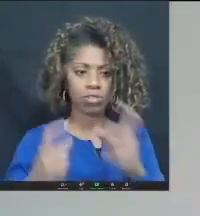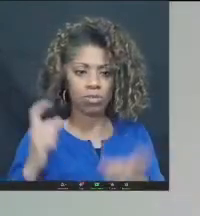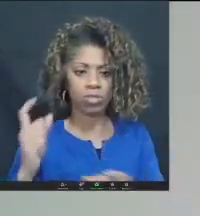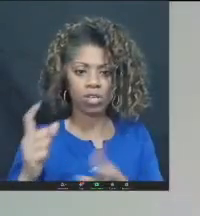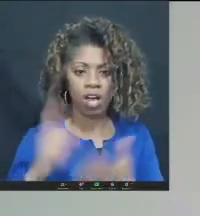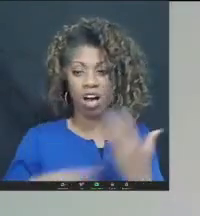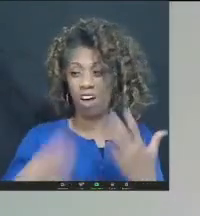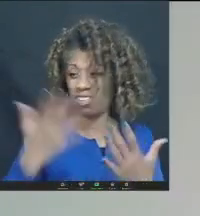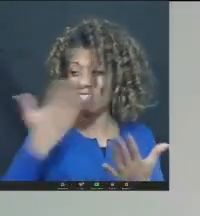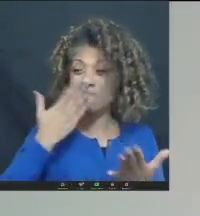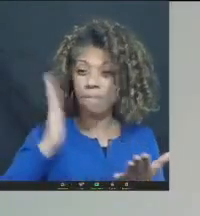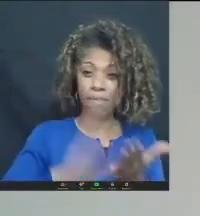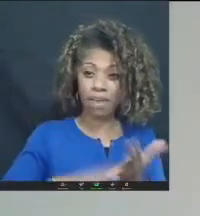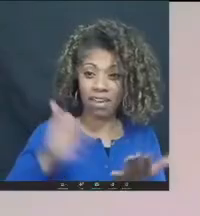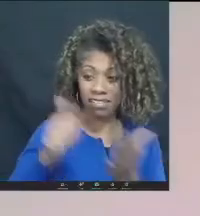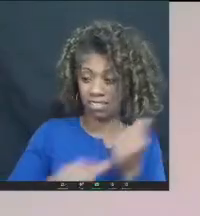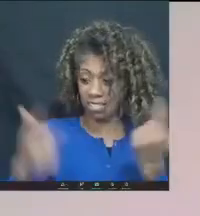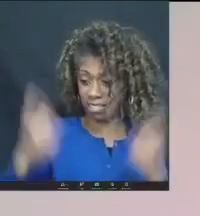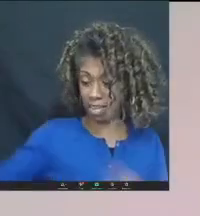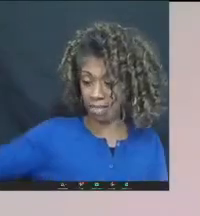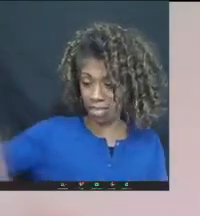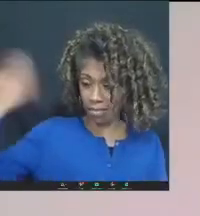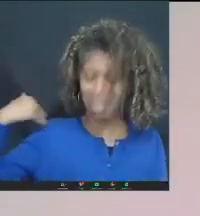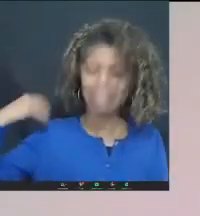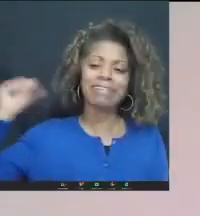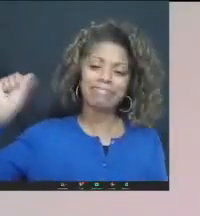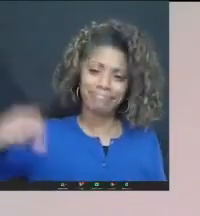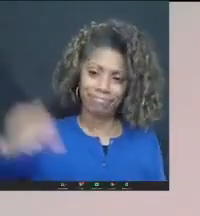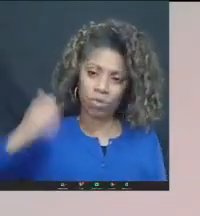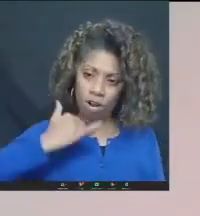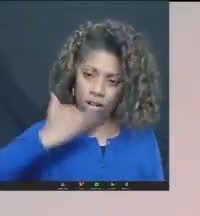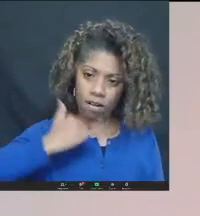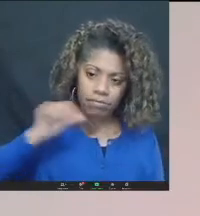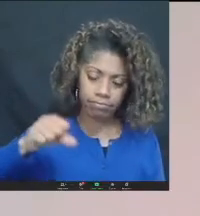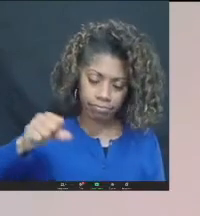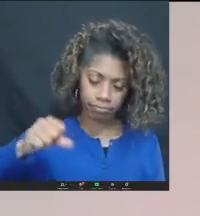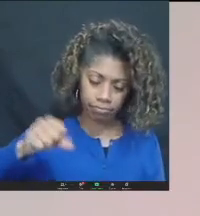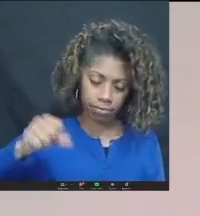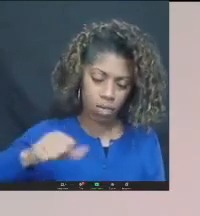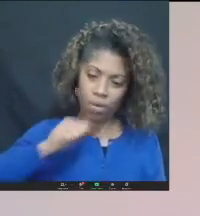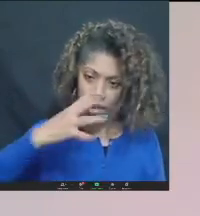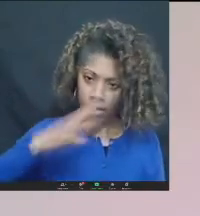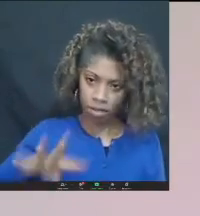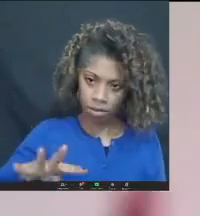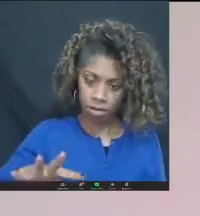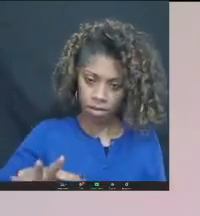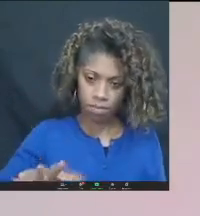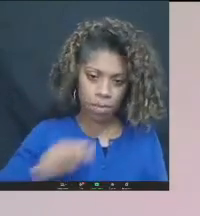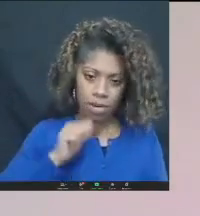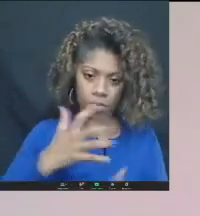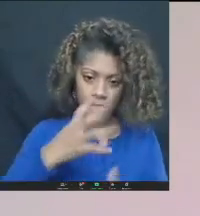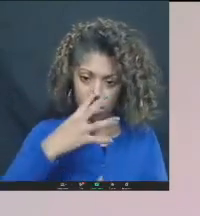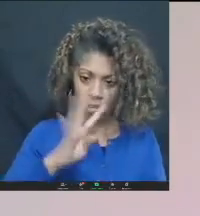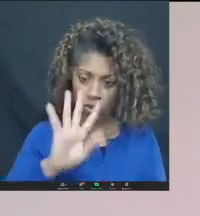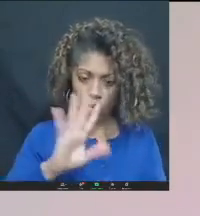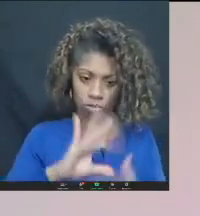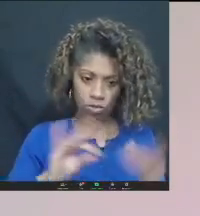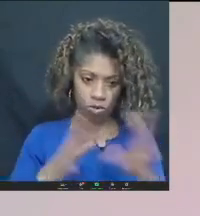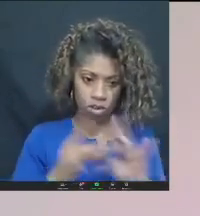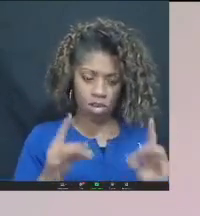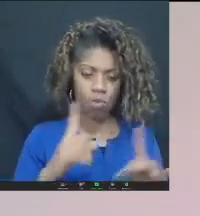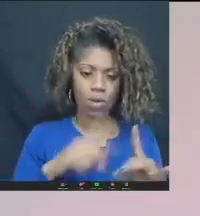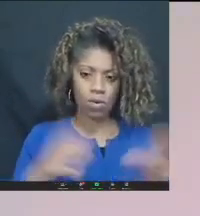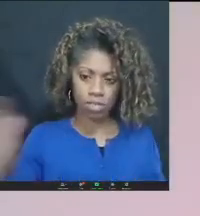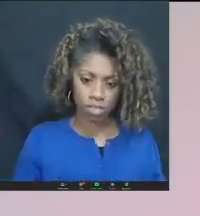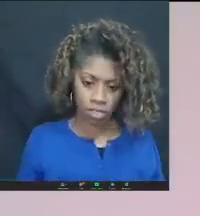on? Yes, all that stuff is wrong. And let's not ignore it the same way we don't ignore your story. If we're going to come together as a nation,